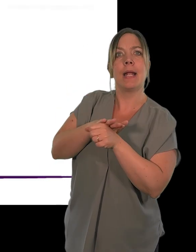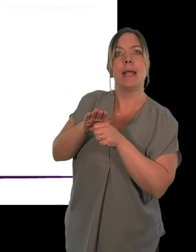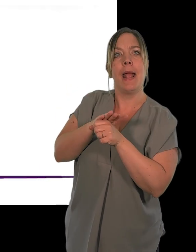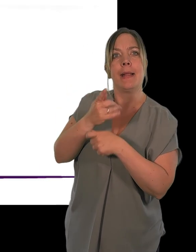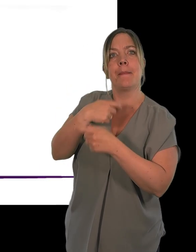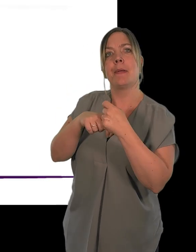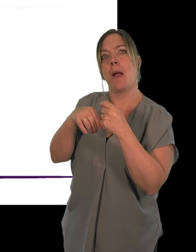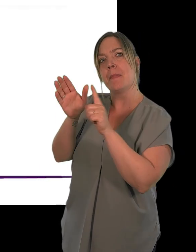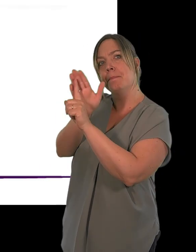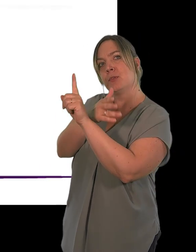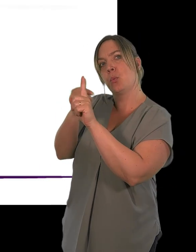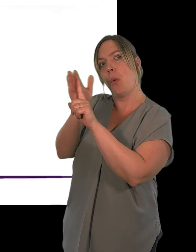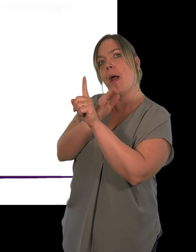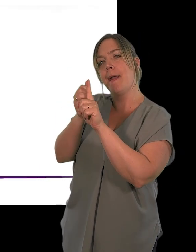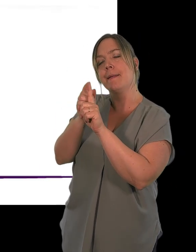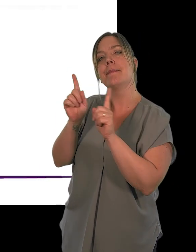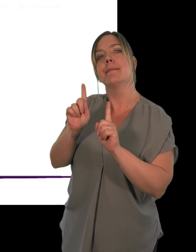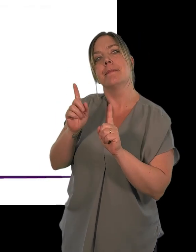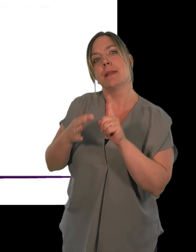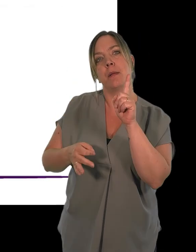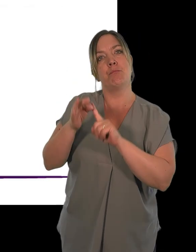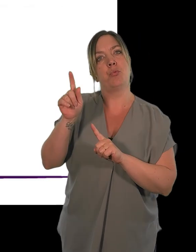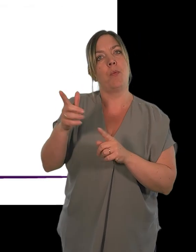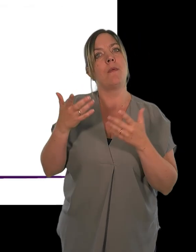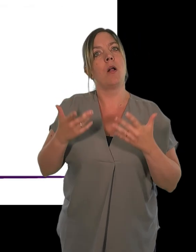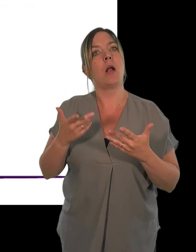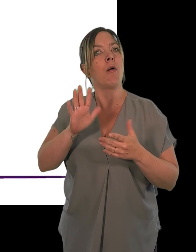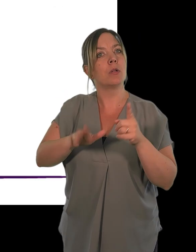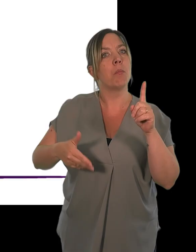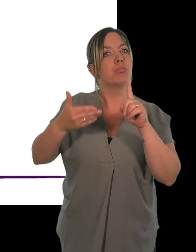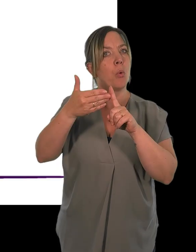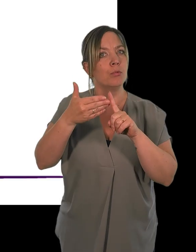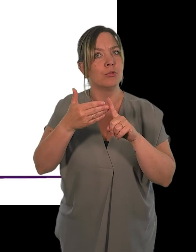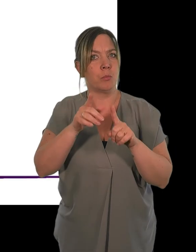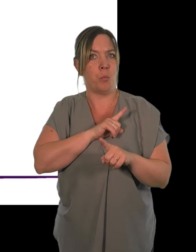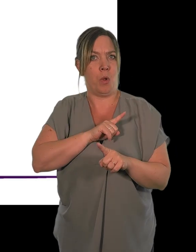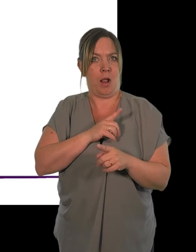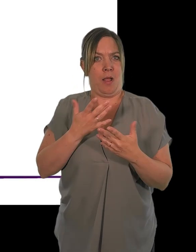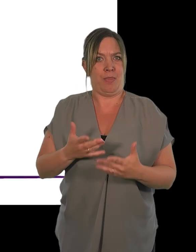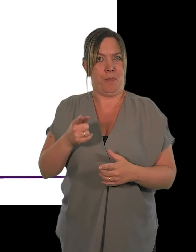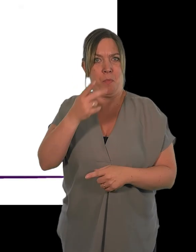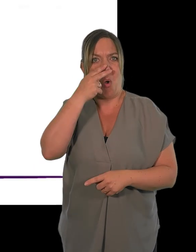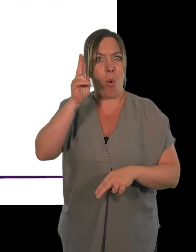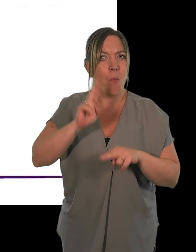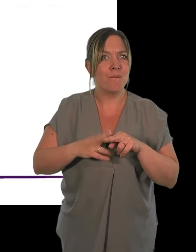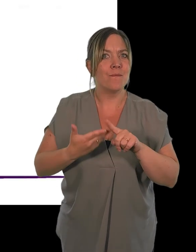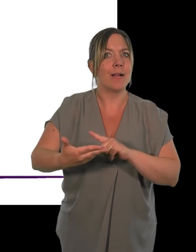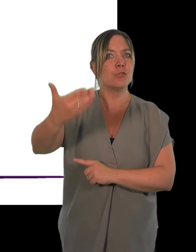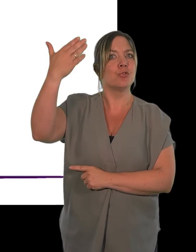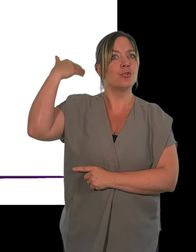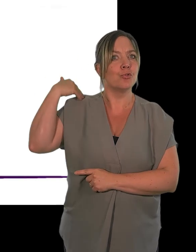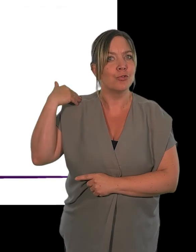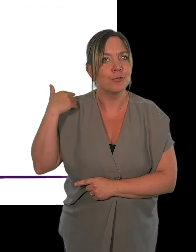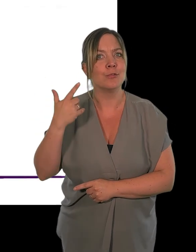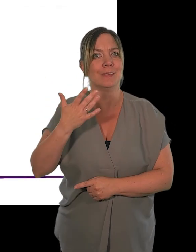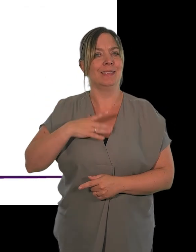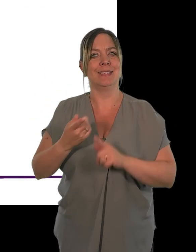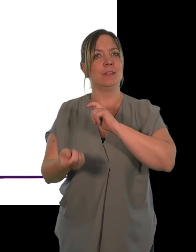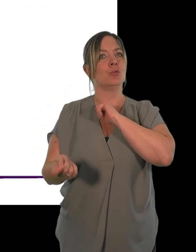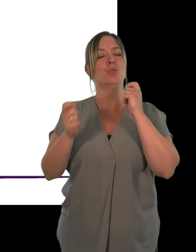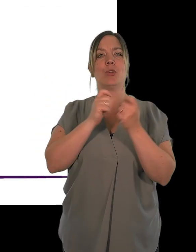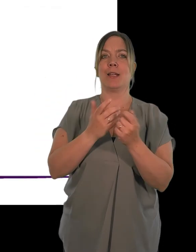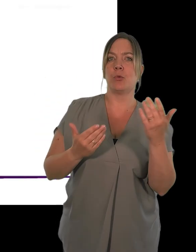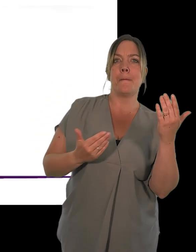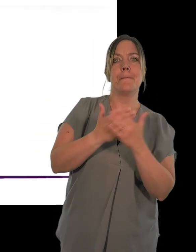to complete 2 tasks. First, to respond to 7 questions below, and then to complete the